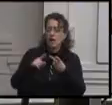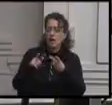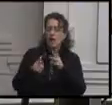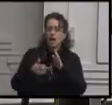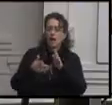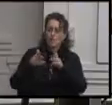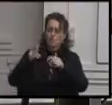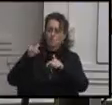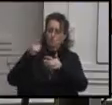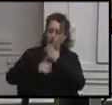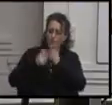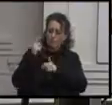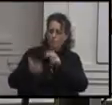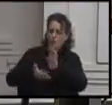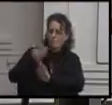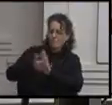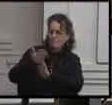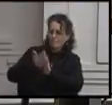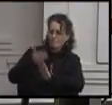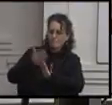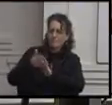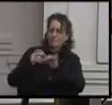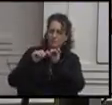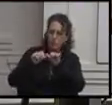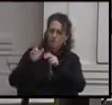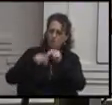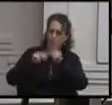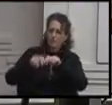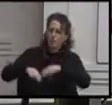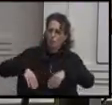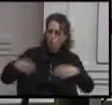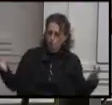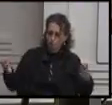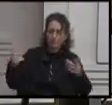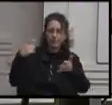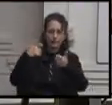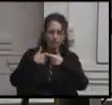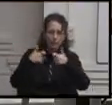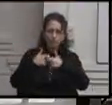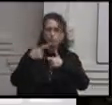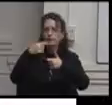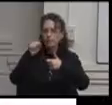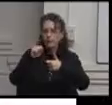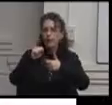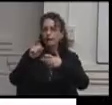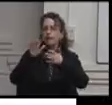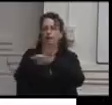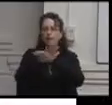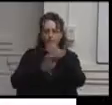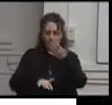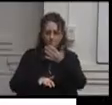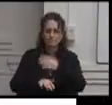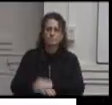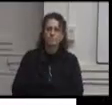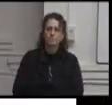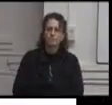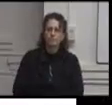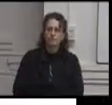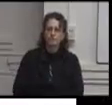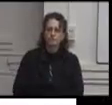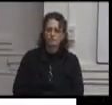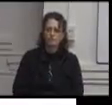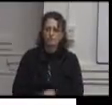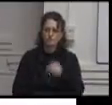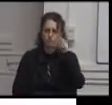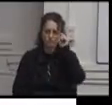The true cost to the taxpayer is the sum of those 3 items. And in the case of energy